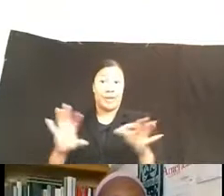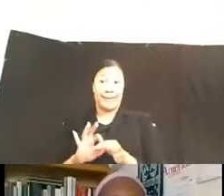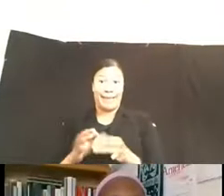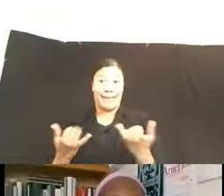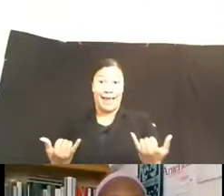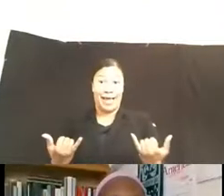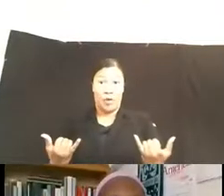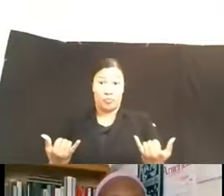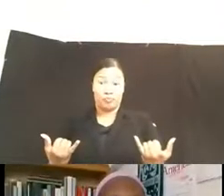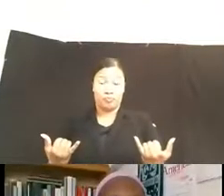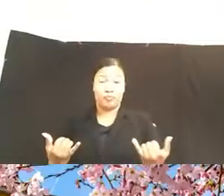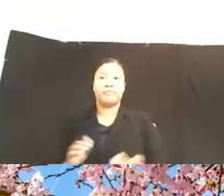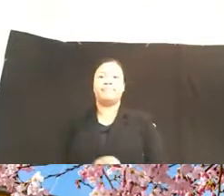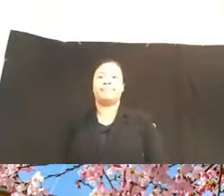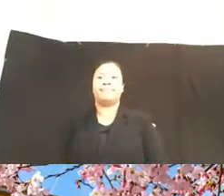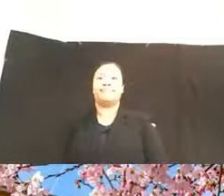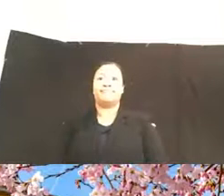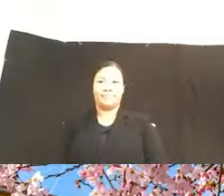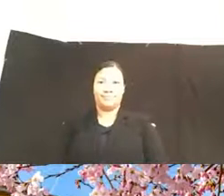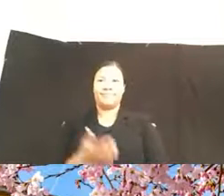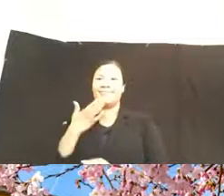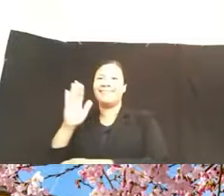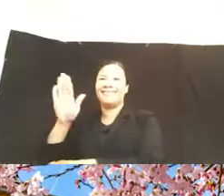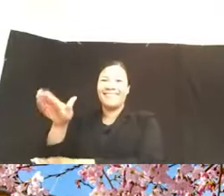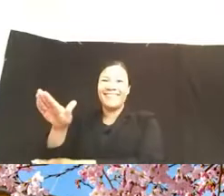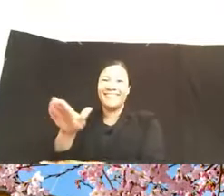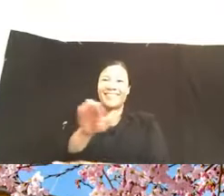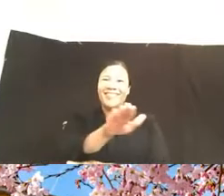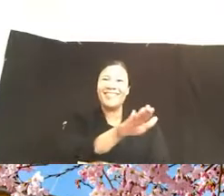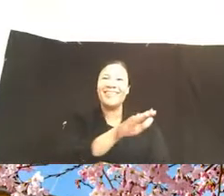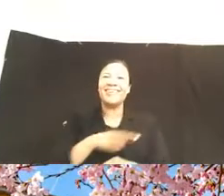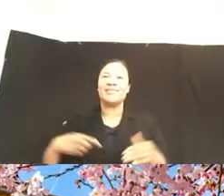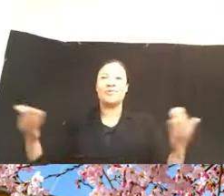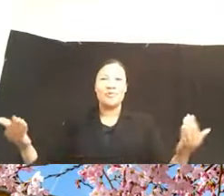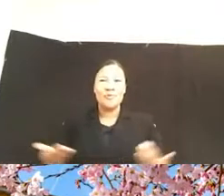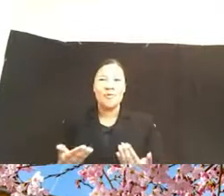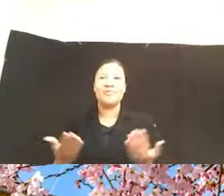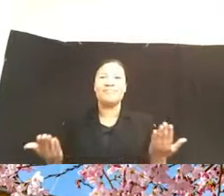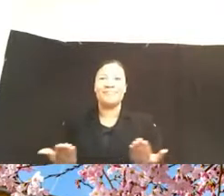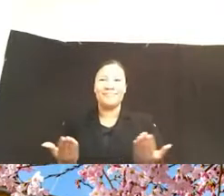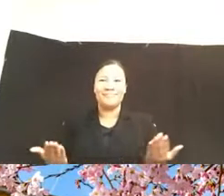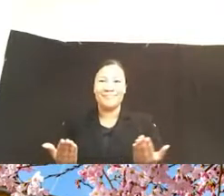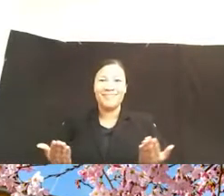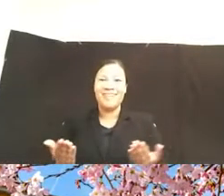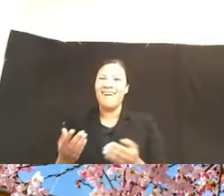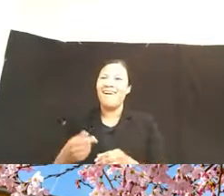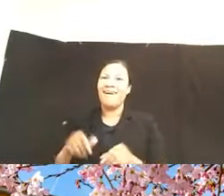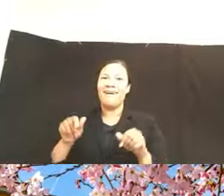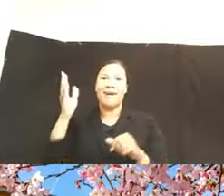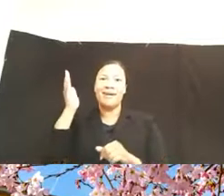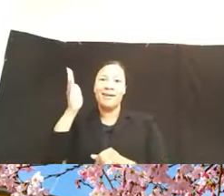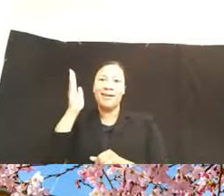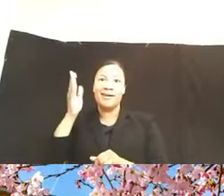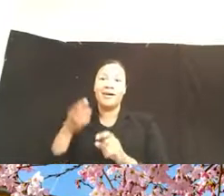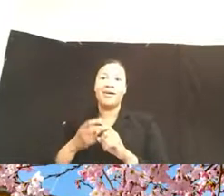Yeah. Okay. Good afternoon, everyone. Welcome to a much anticipated book talk by Dr.